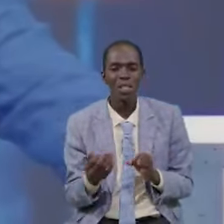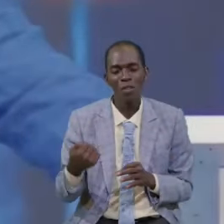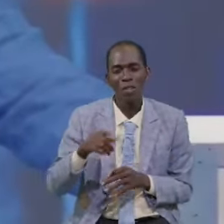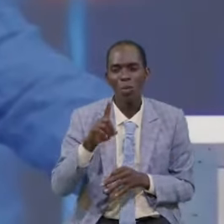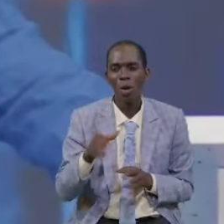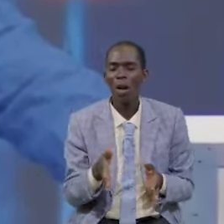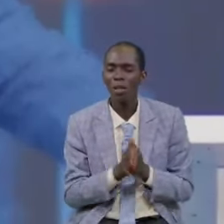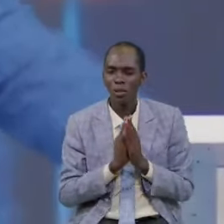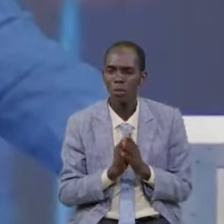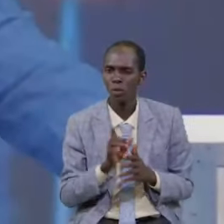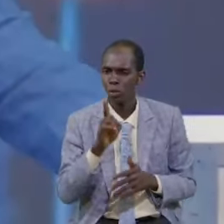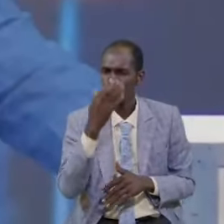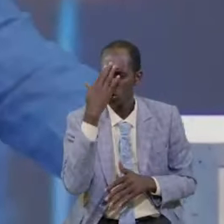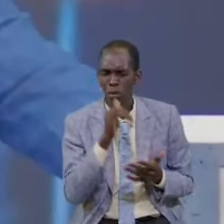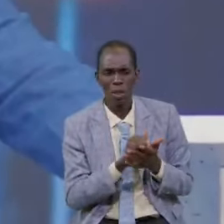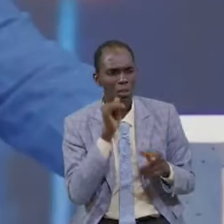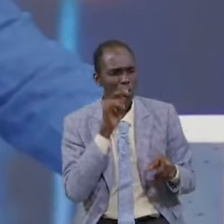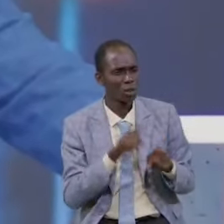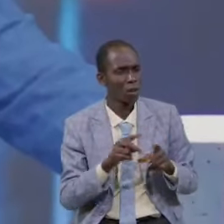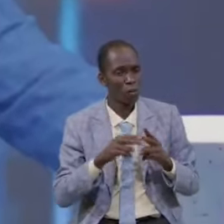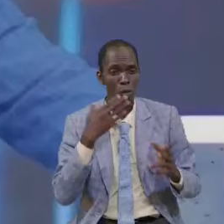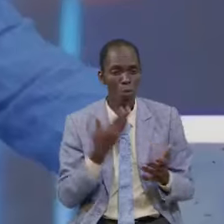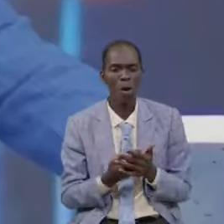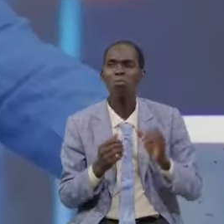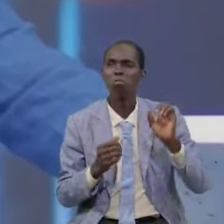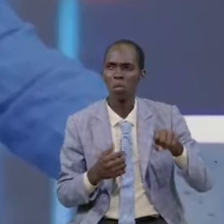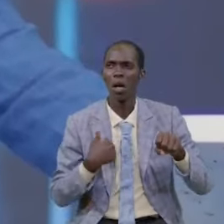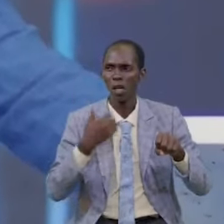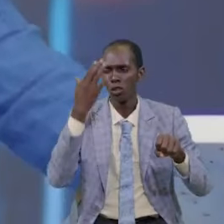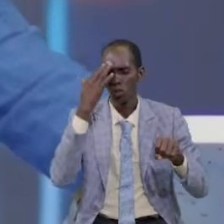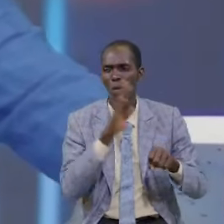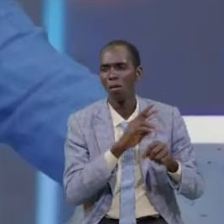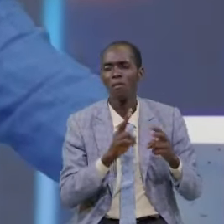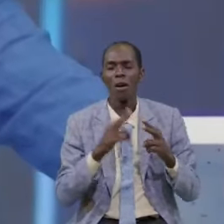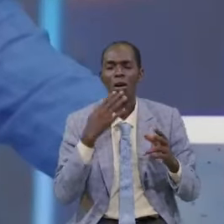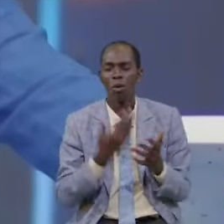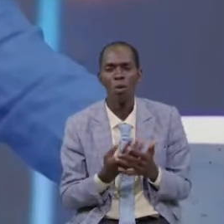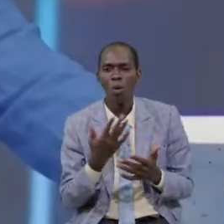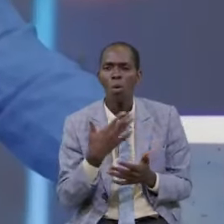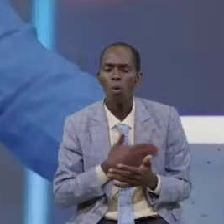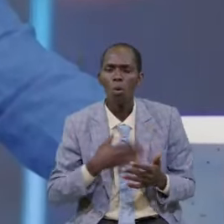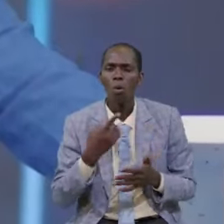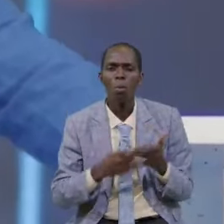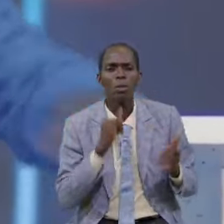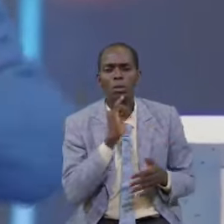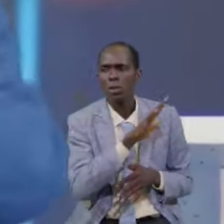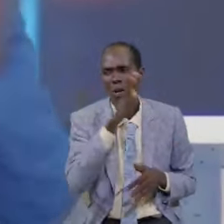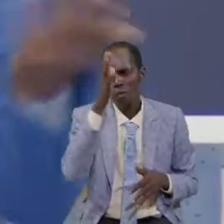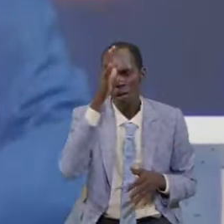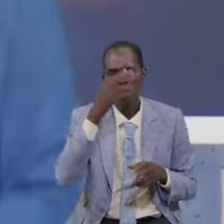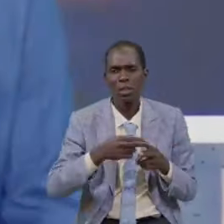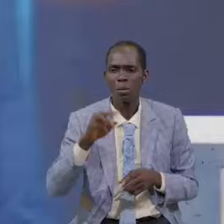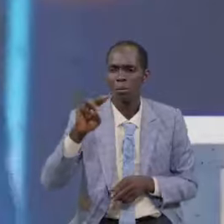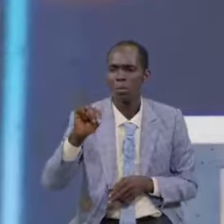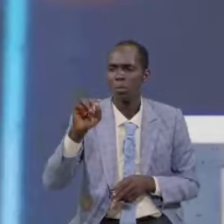so-and-so, yes, I do. What was her maiden name? What? I used to call her by that name every day. I've